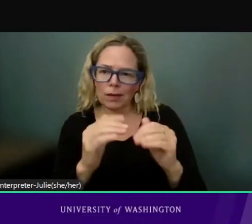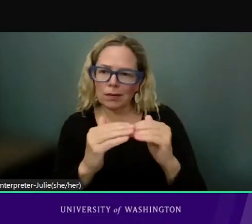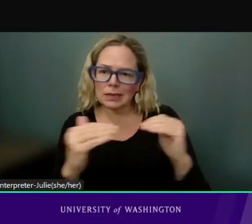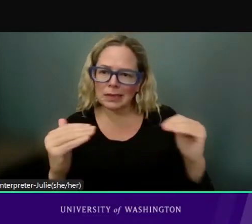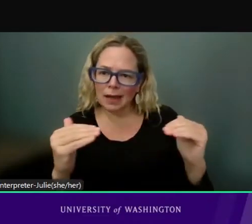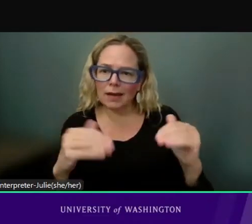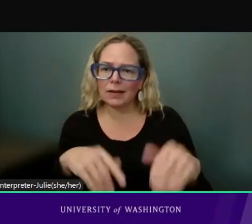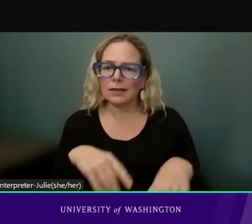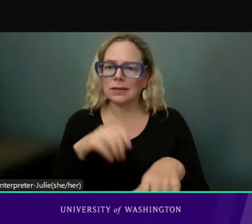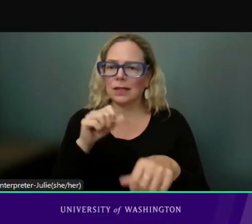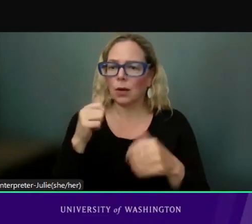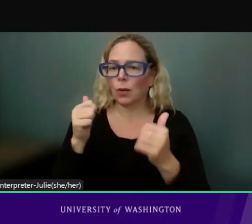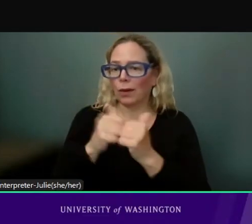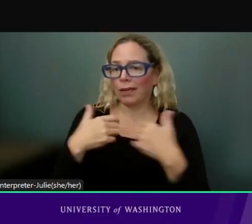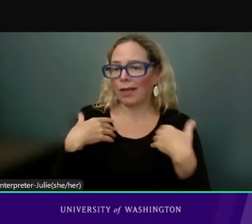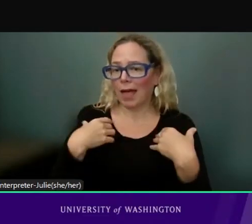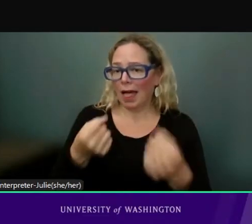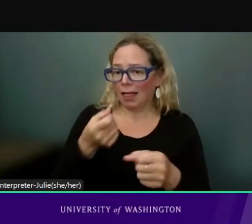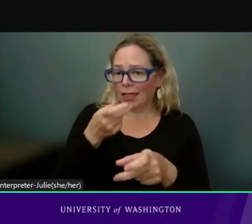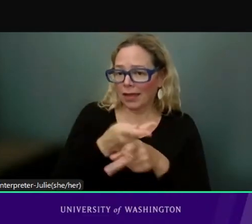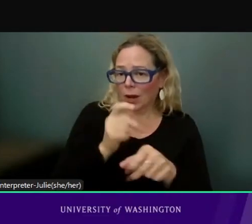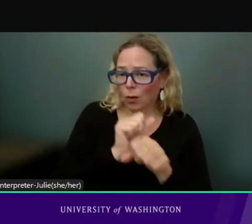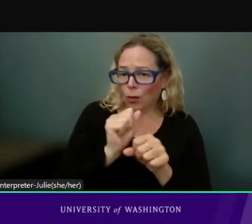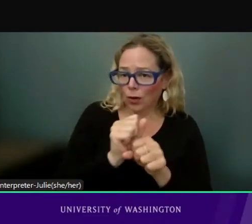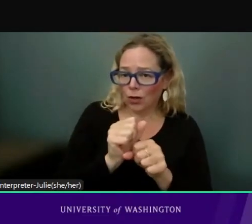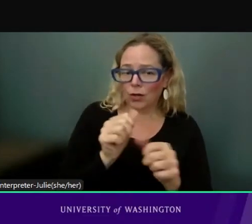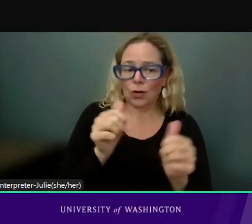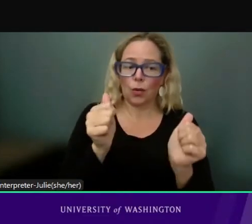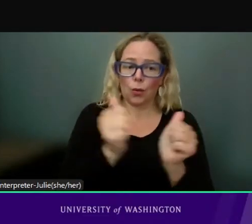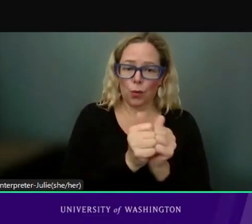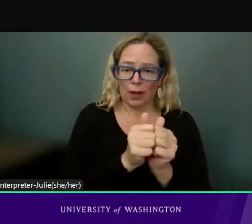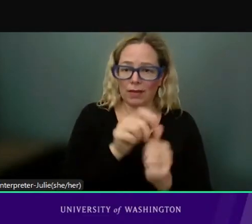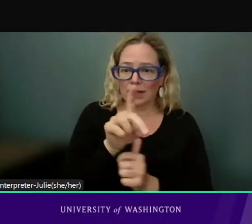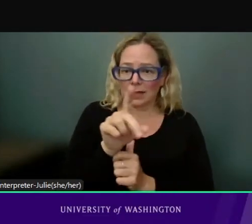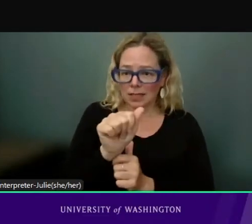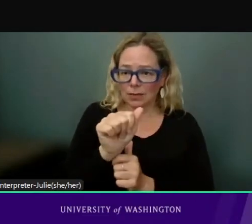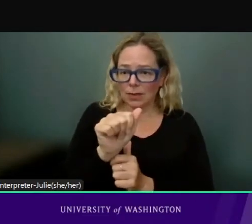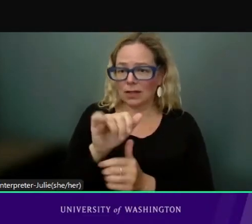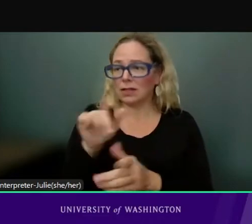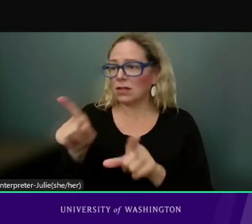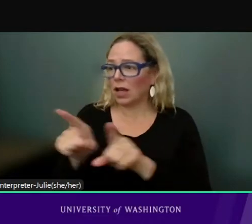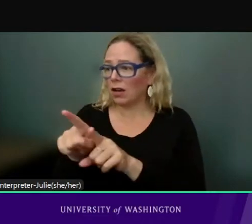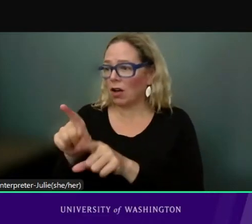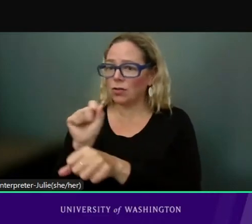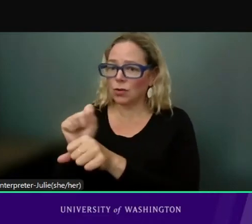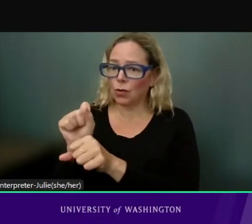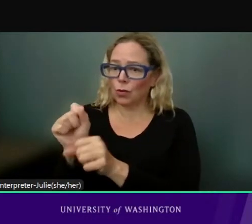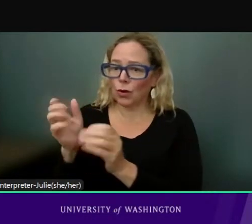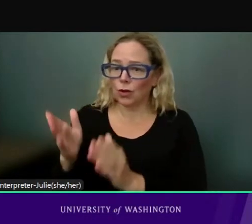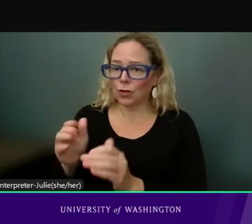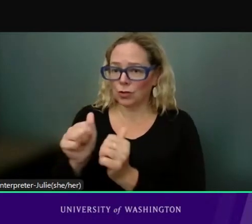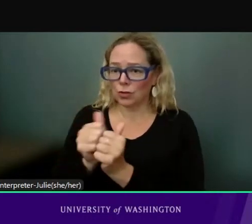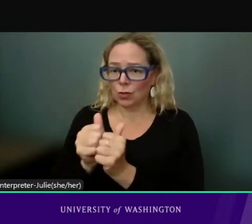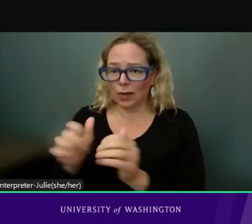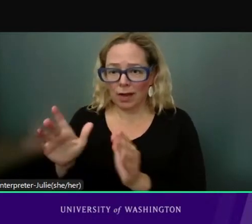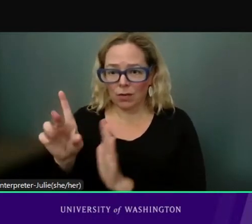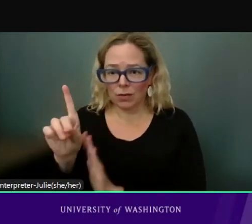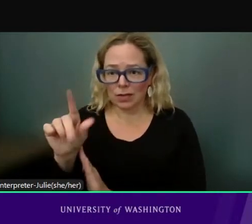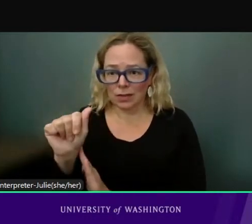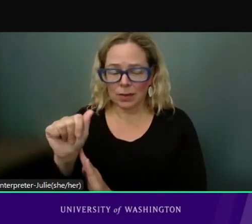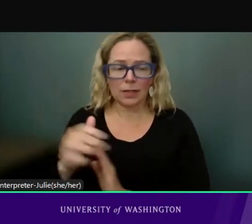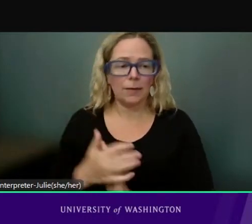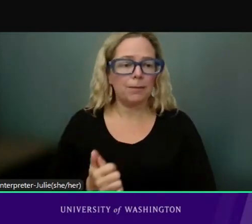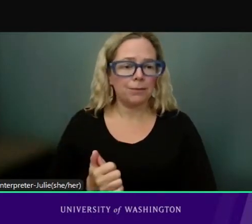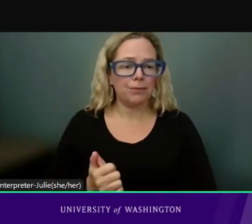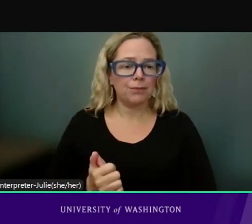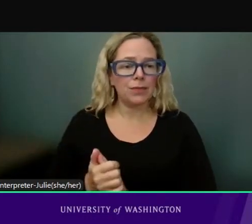healthcare workers with and without disabilities. Next slide. We used the 2022